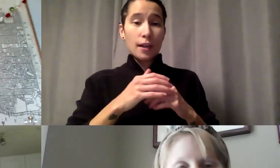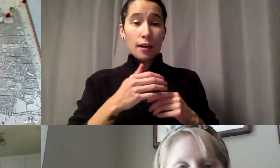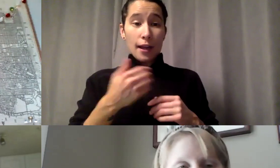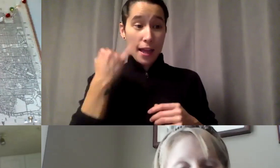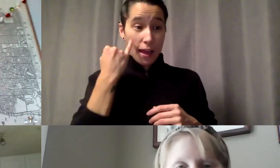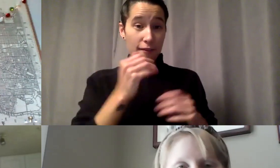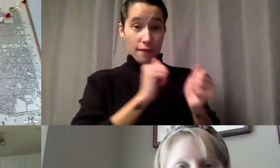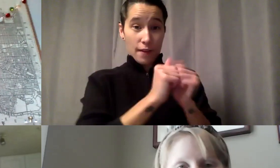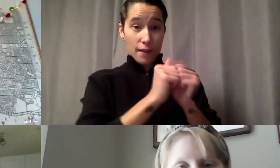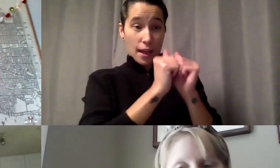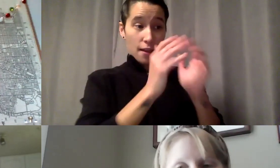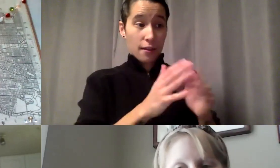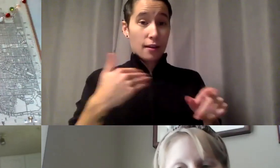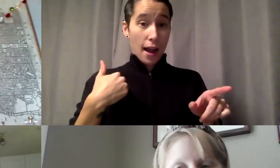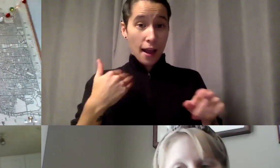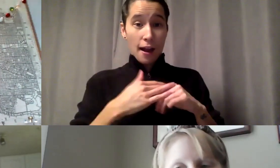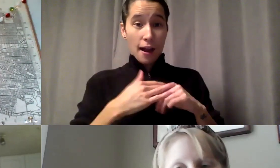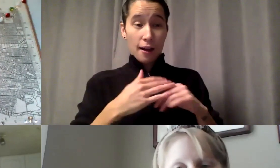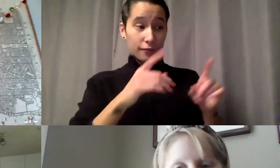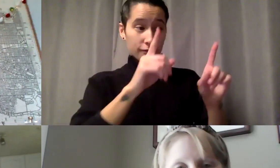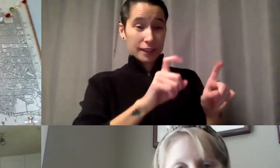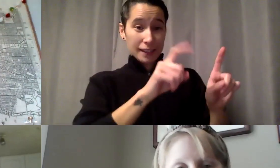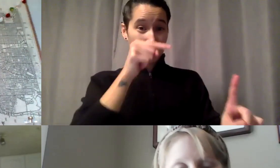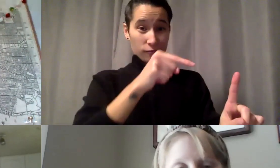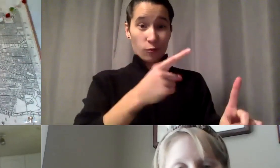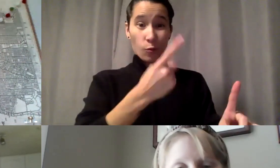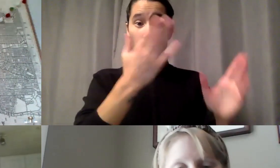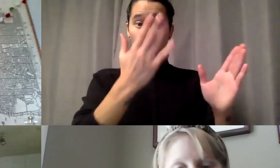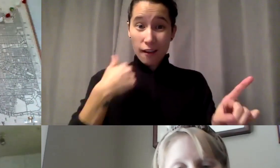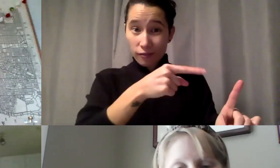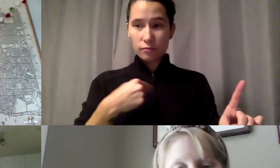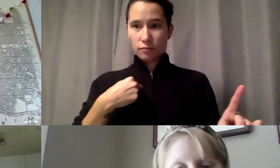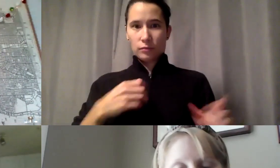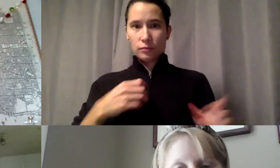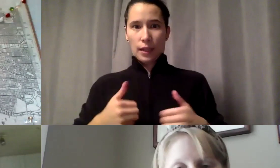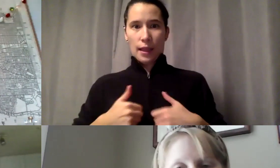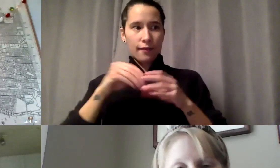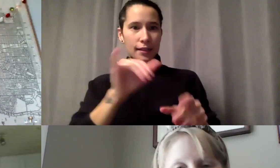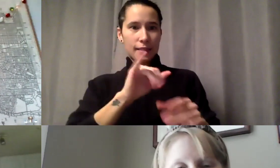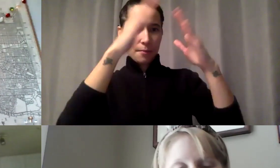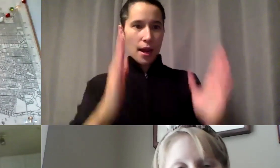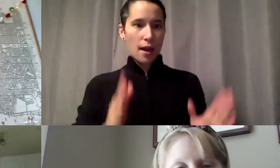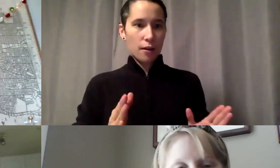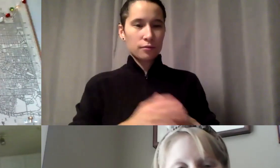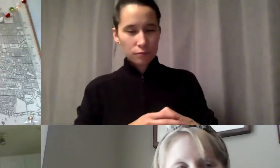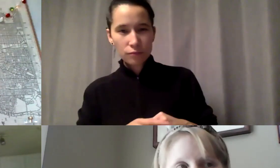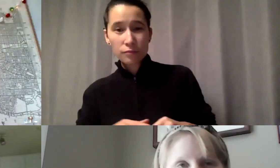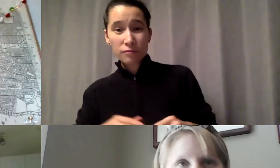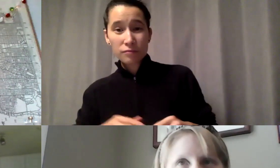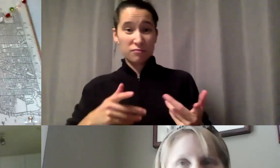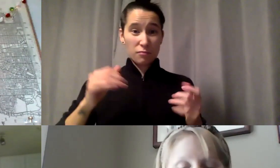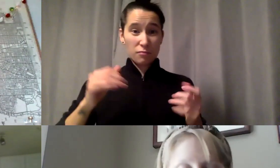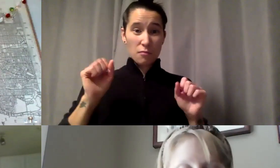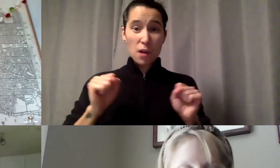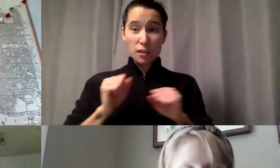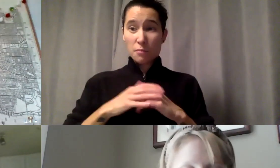Can the organization require a test before they come back? Organization cannot require a test. That's something that this is a